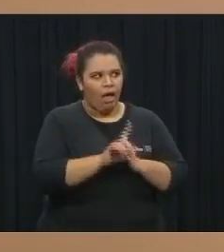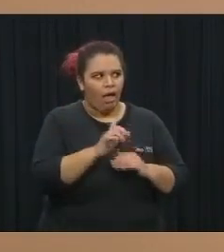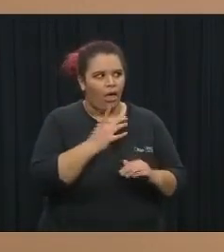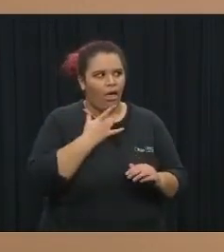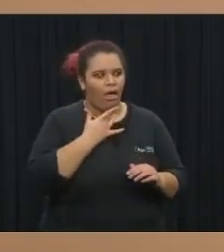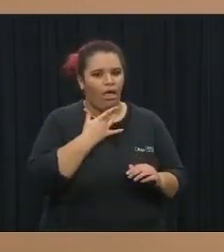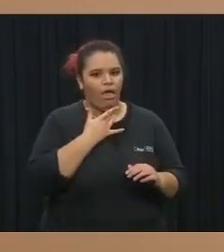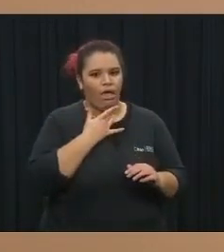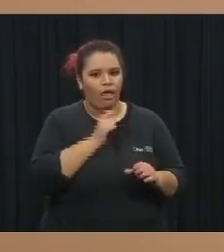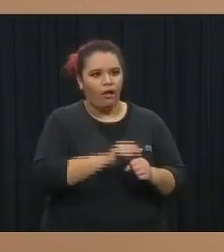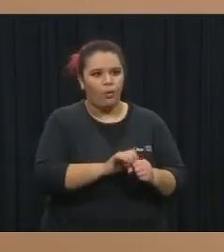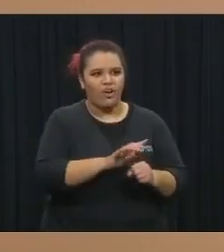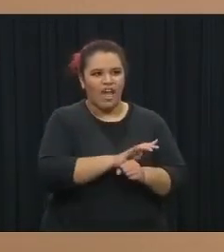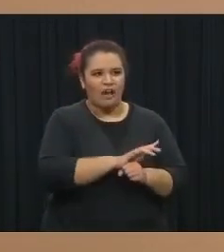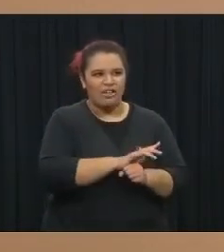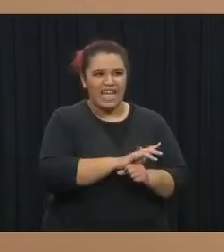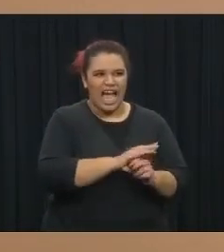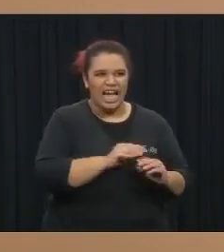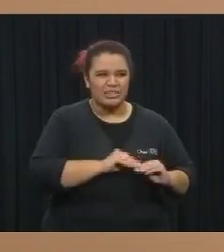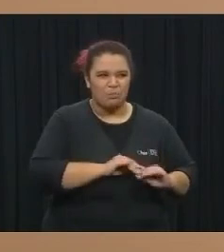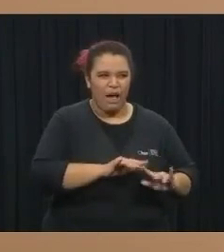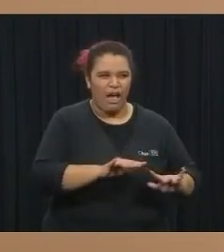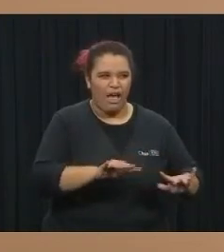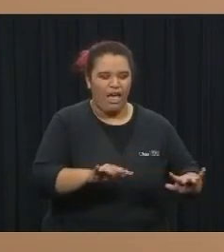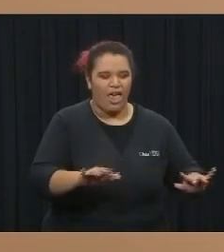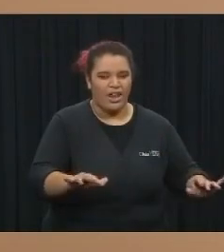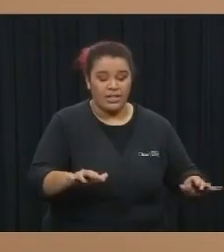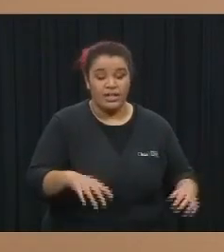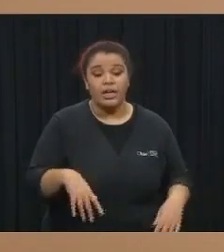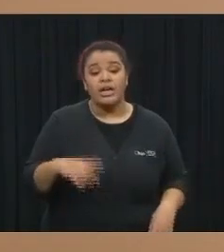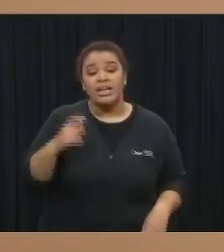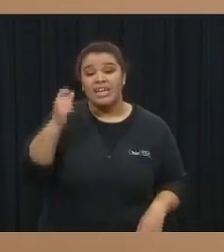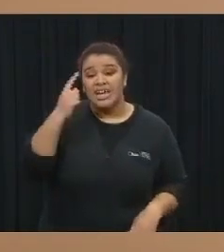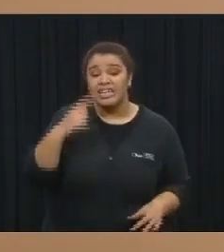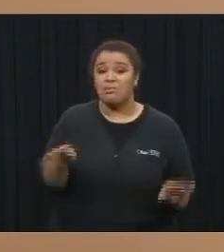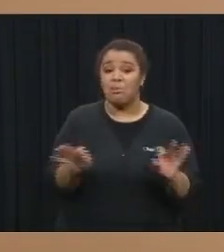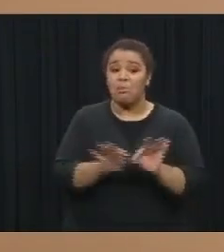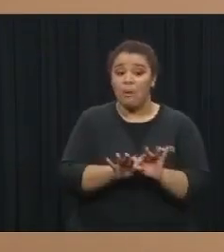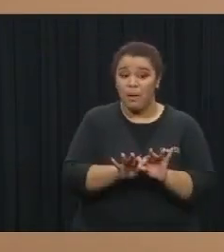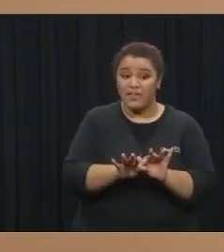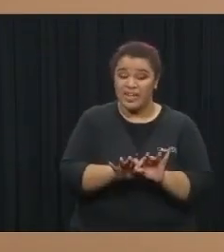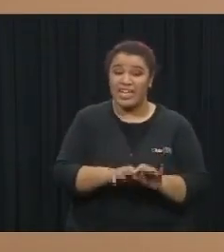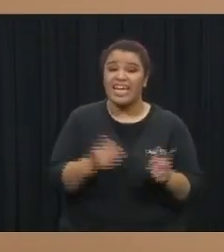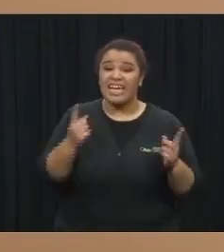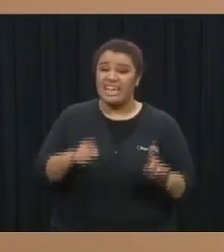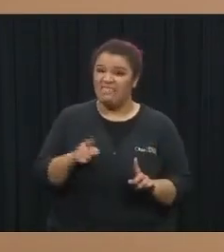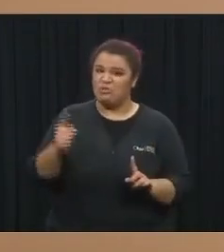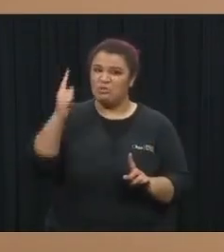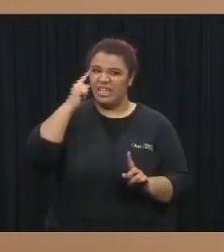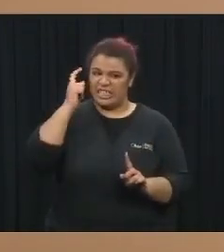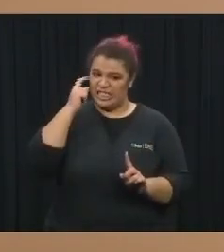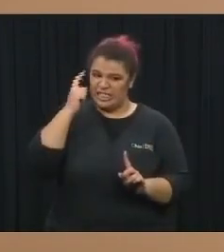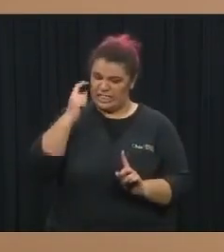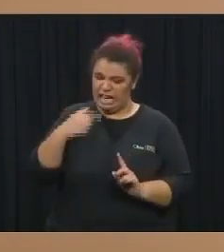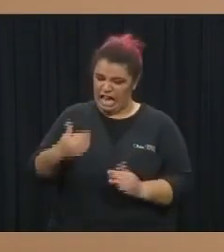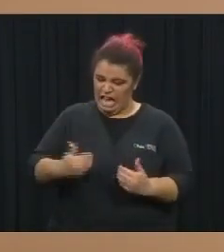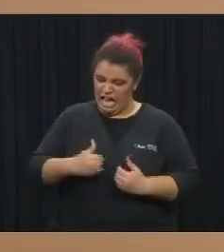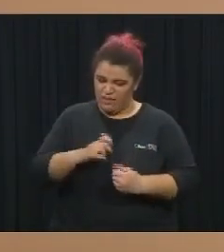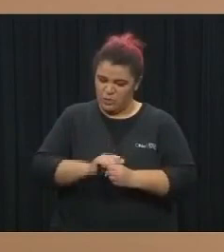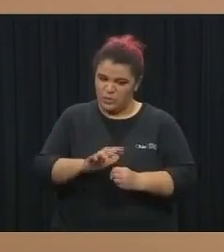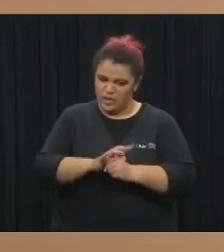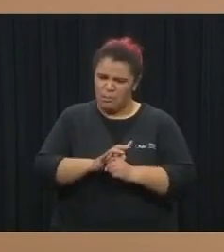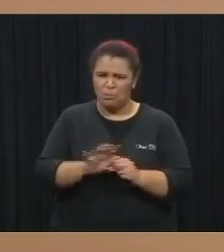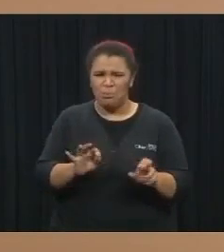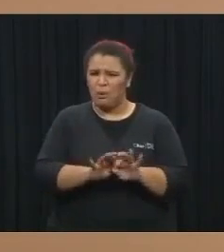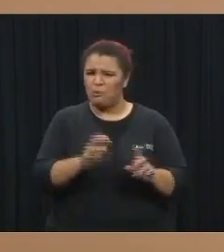way, and letting folks know before they come in the emergency room so that the folks can wear the right gear. So I think we're seeing a masking